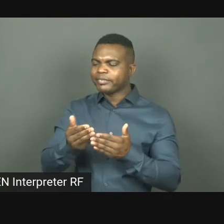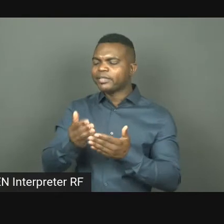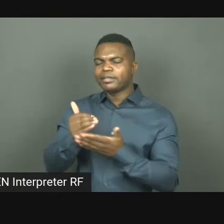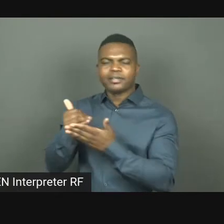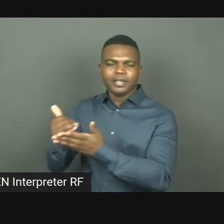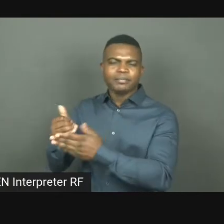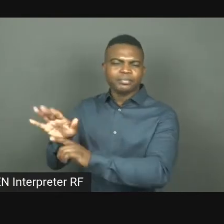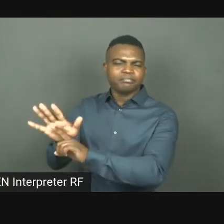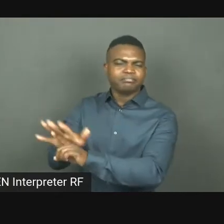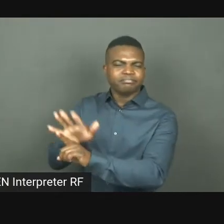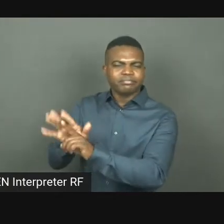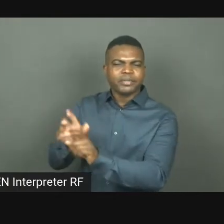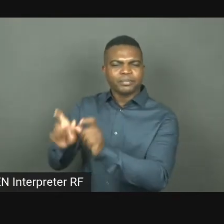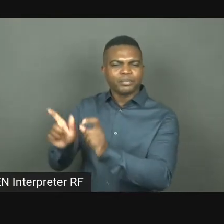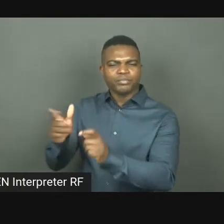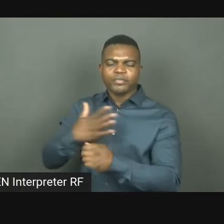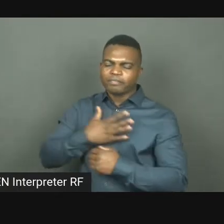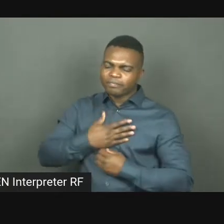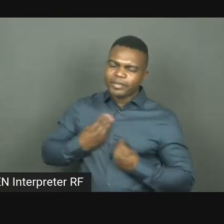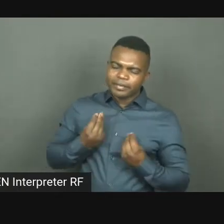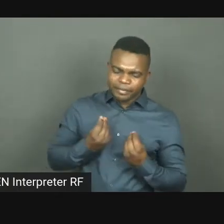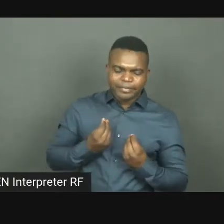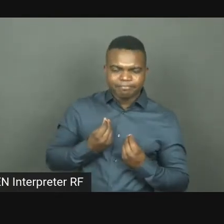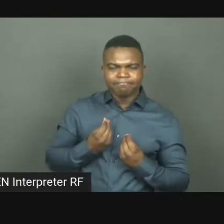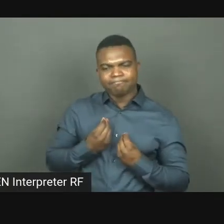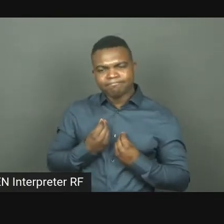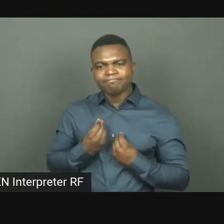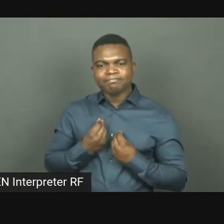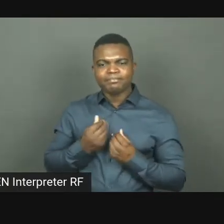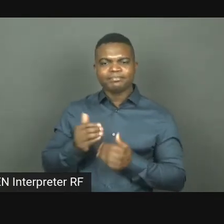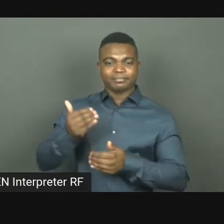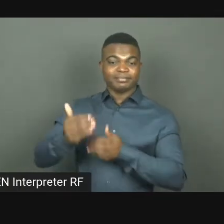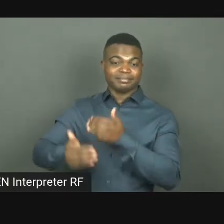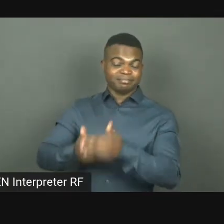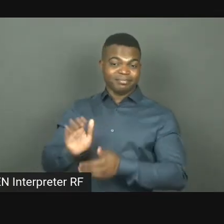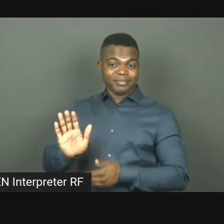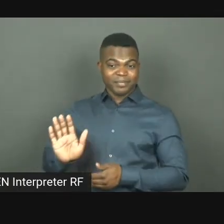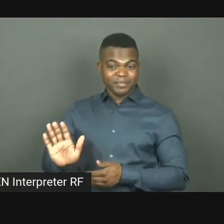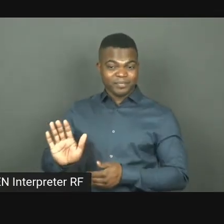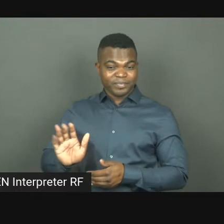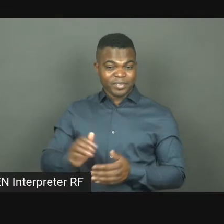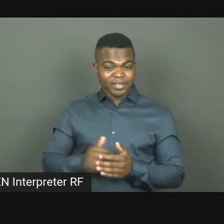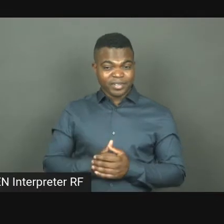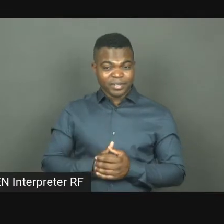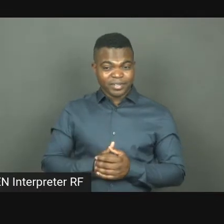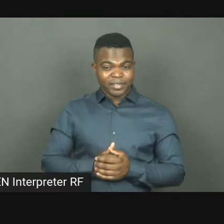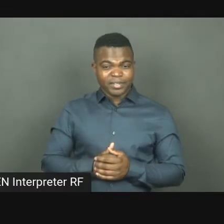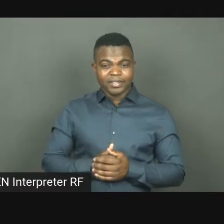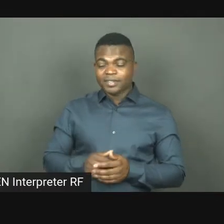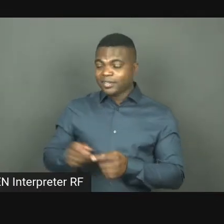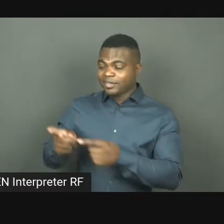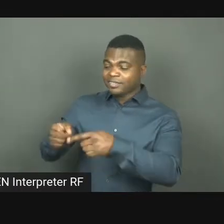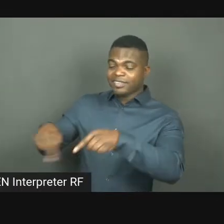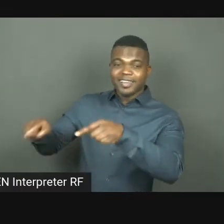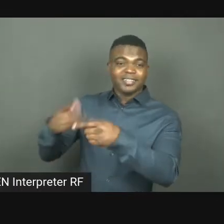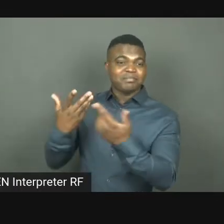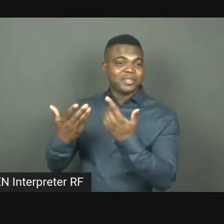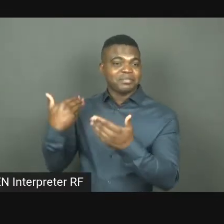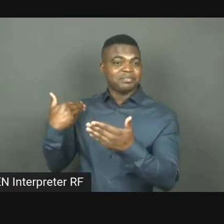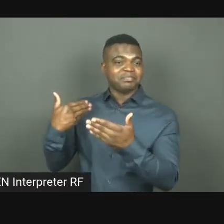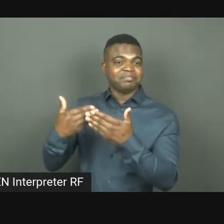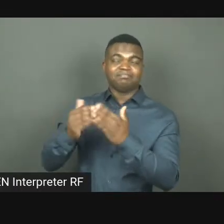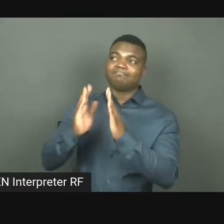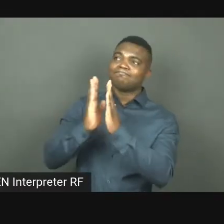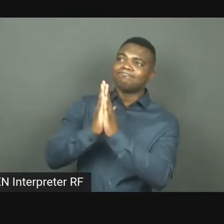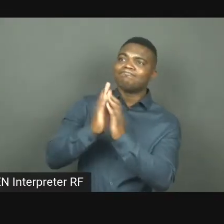them. For me, this experience parallels the thing that I see to be that's really astounding about the AIDS treatment and